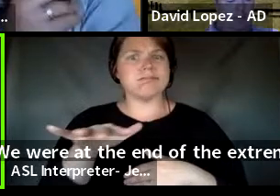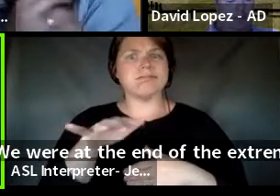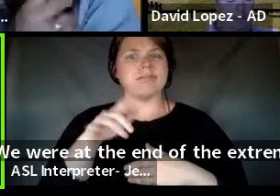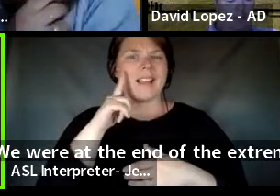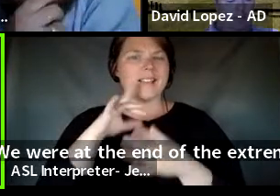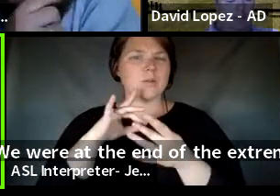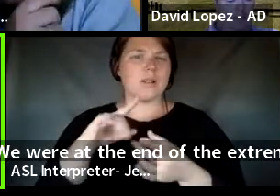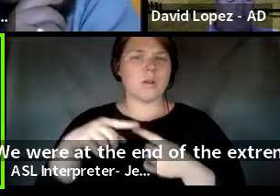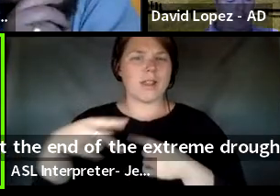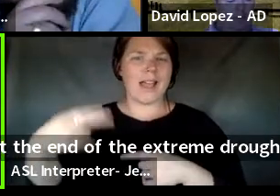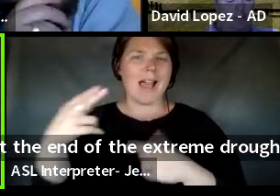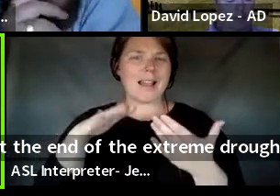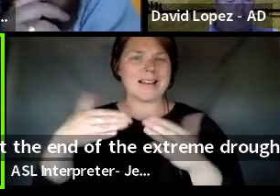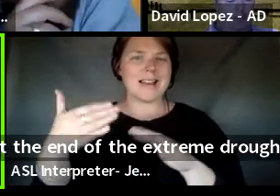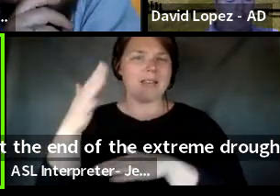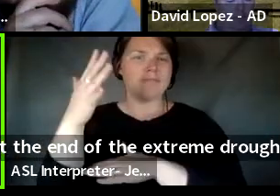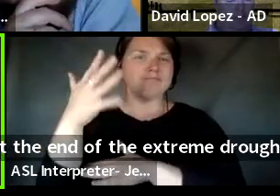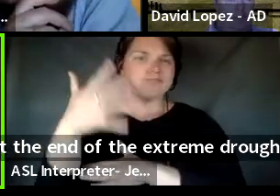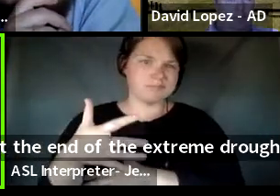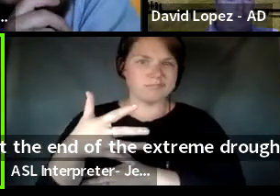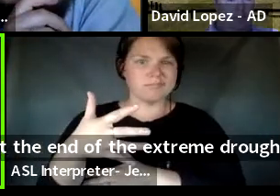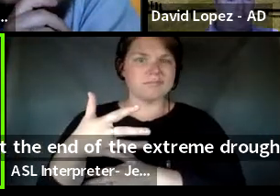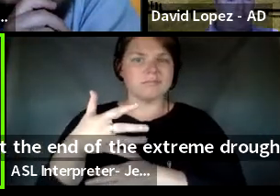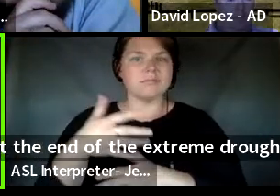death toll.